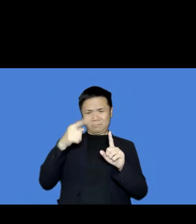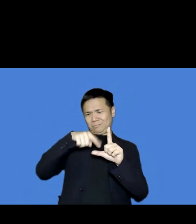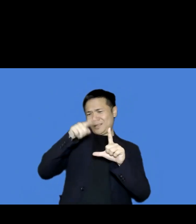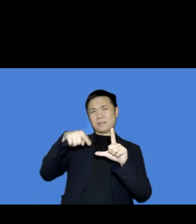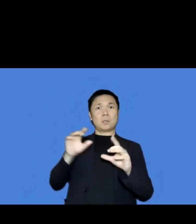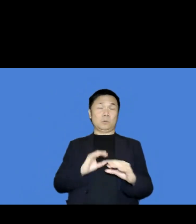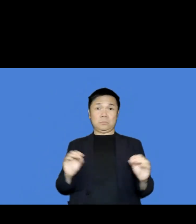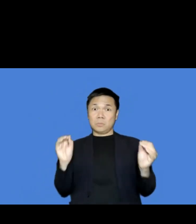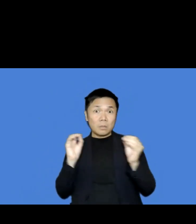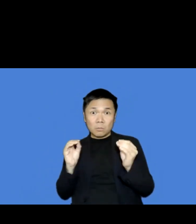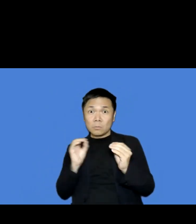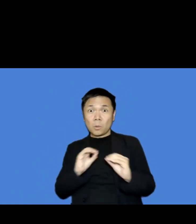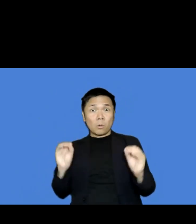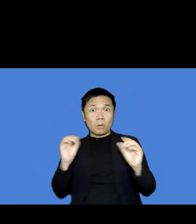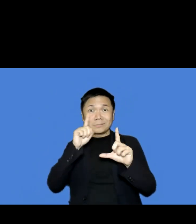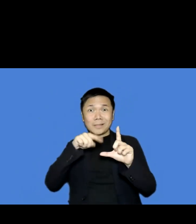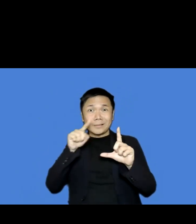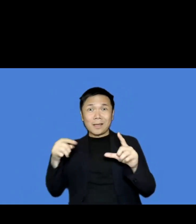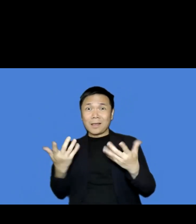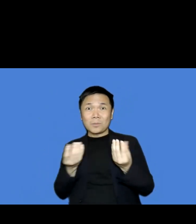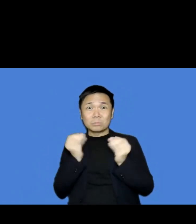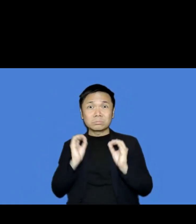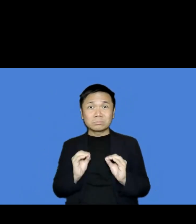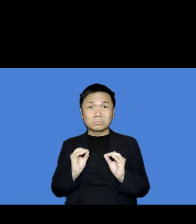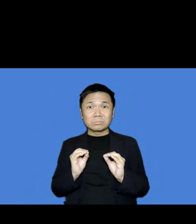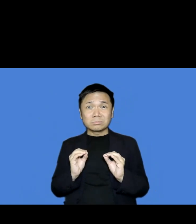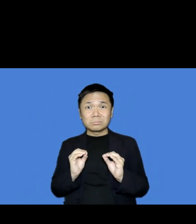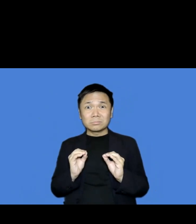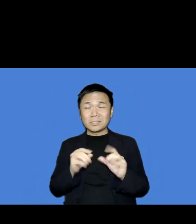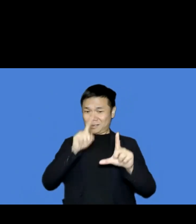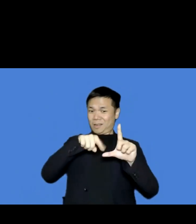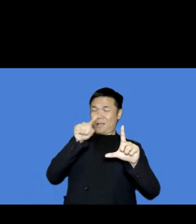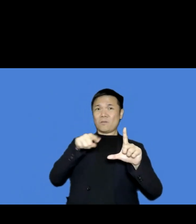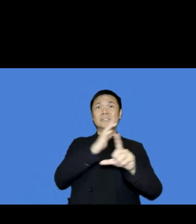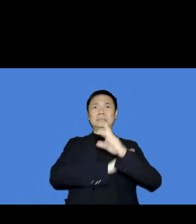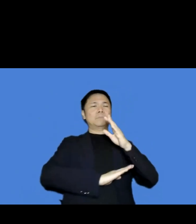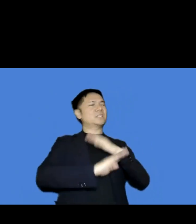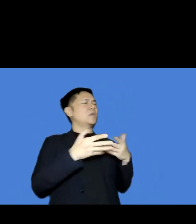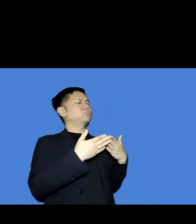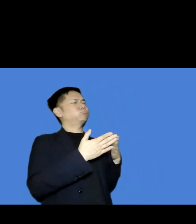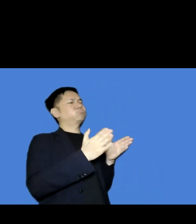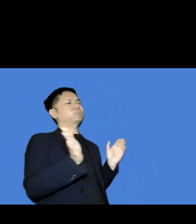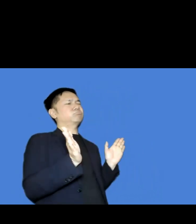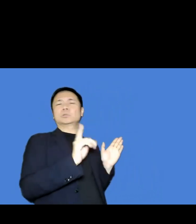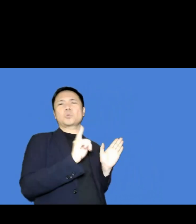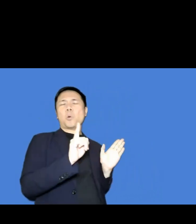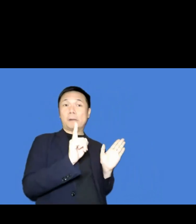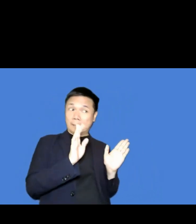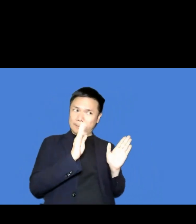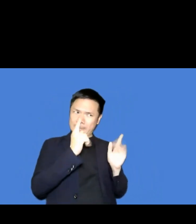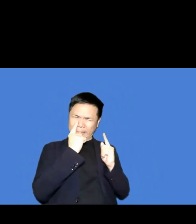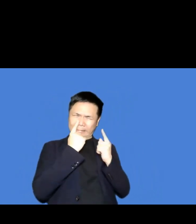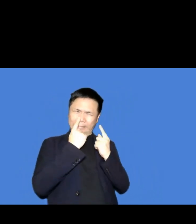And this data just cannot only be disability specific. We have to look at the data around persons